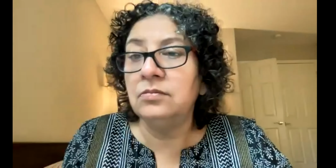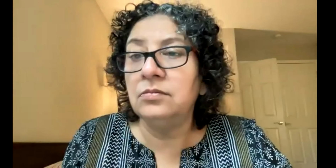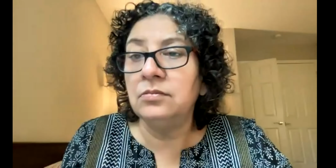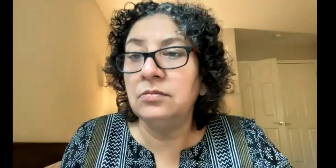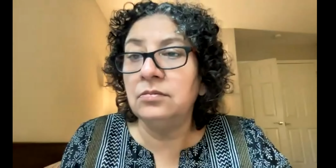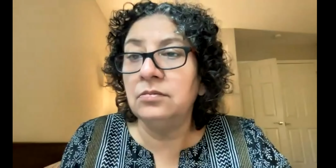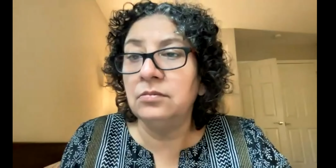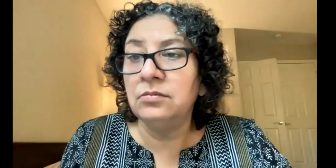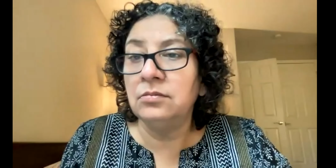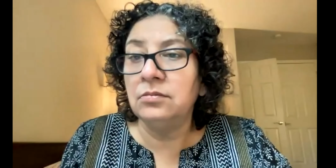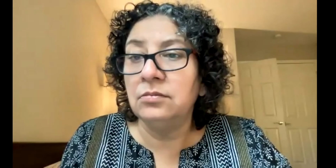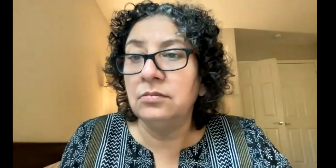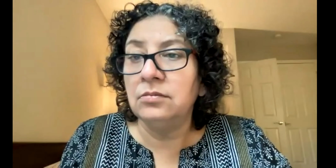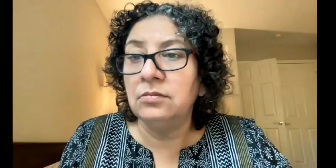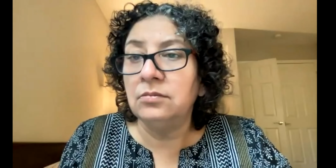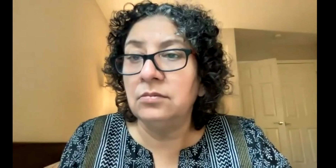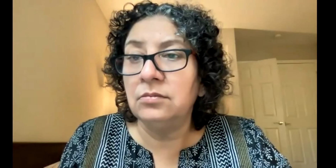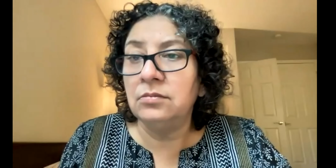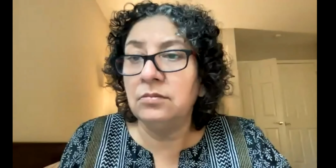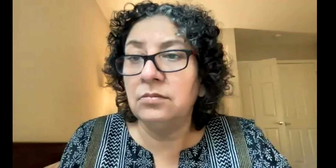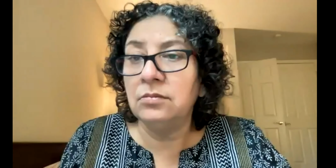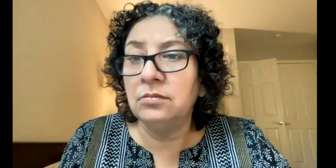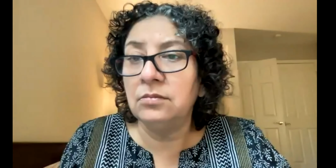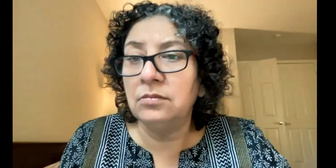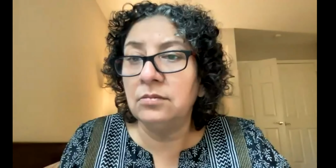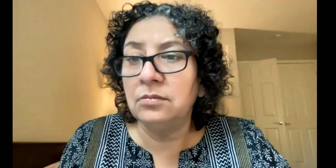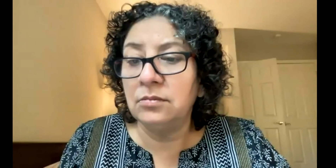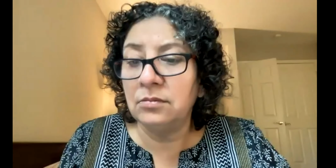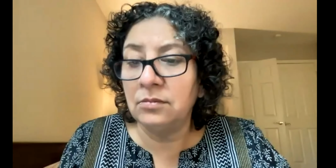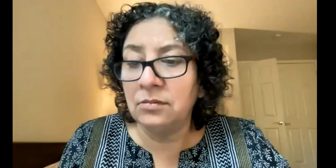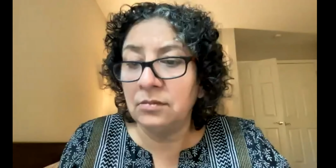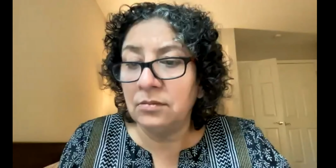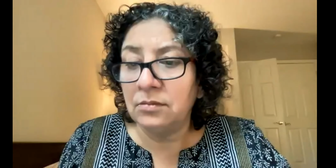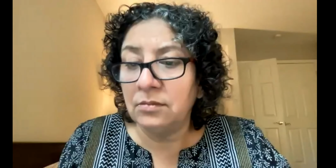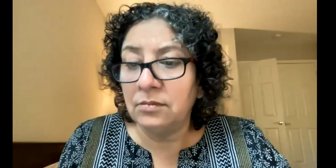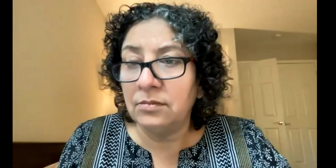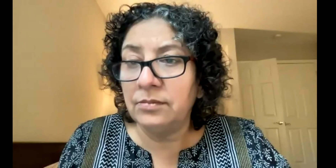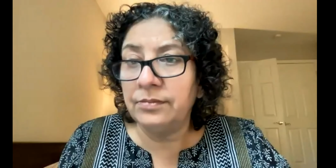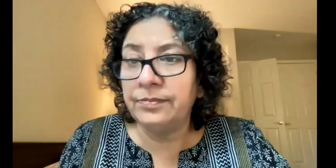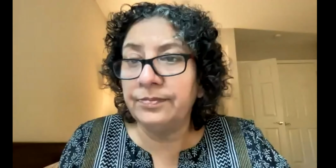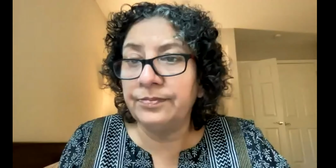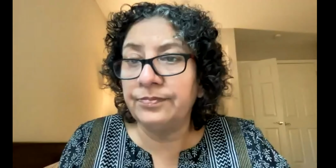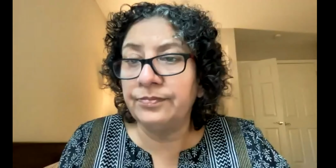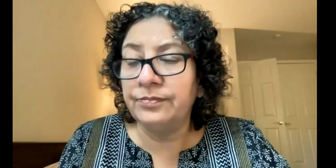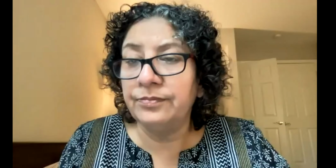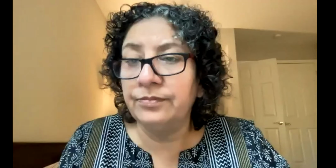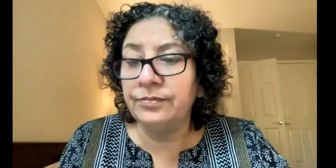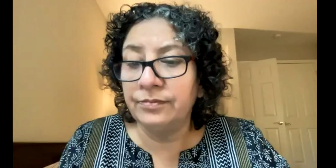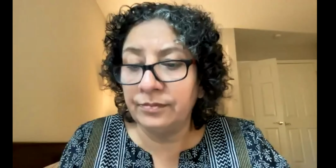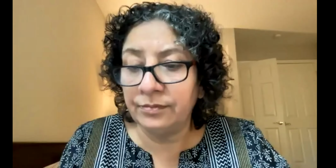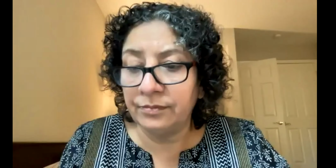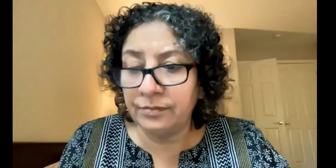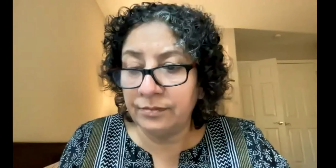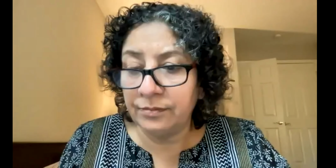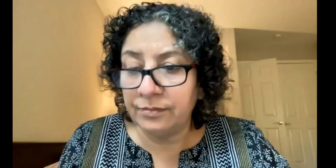best idea? And if not, how can we help her? Okay, so basically her sister can't read, cannot